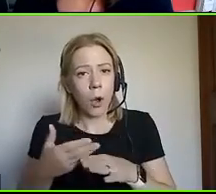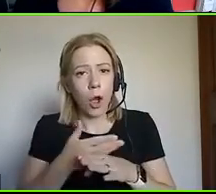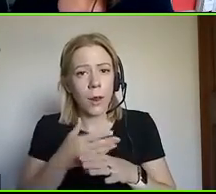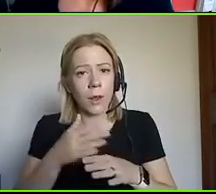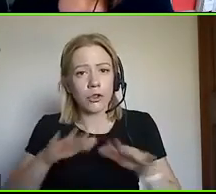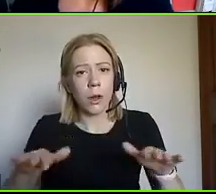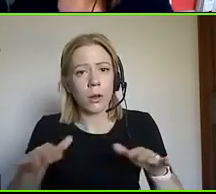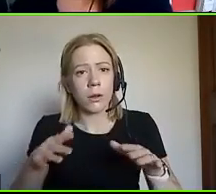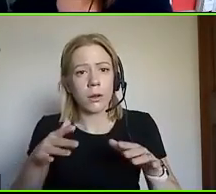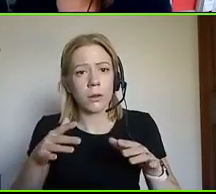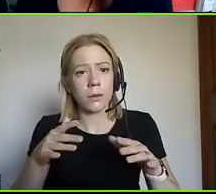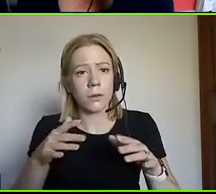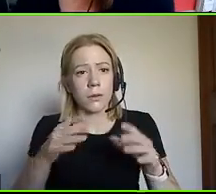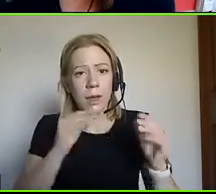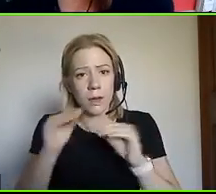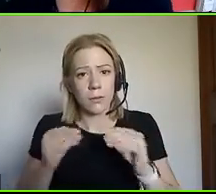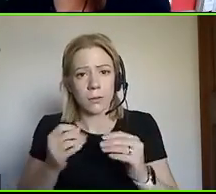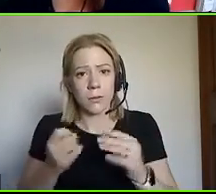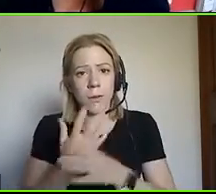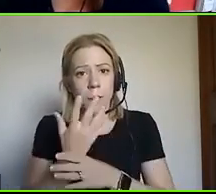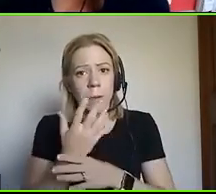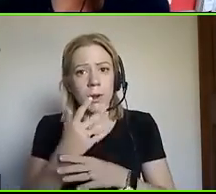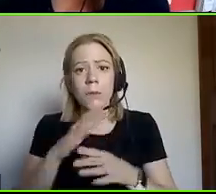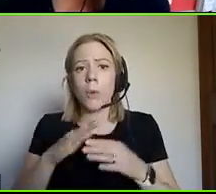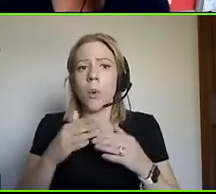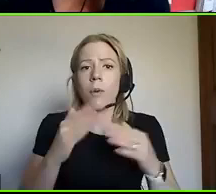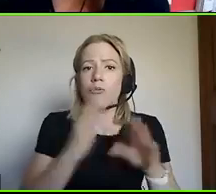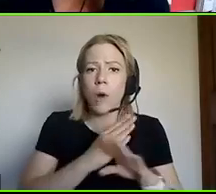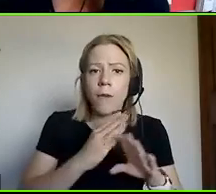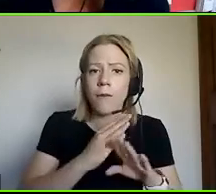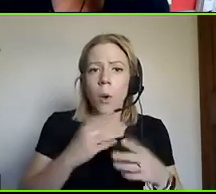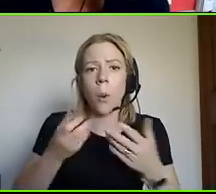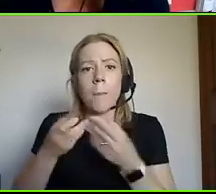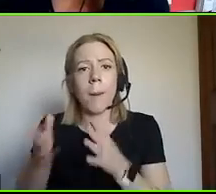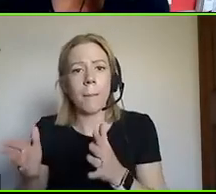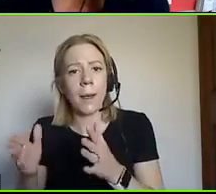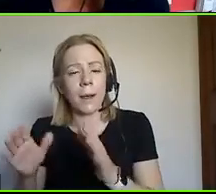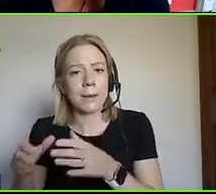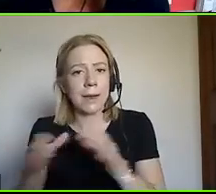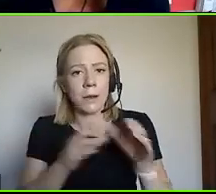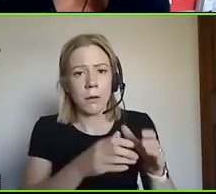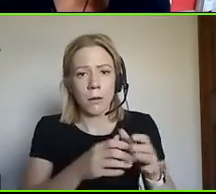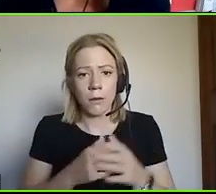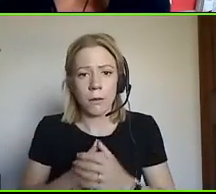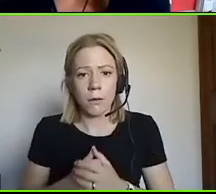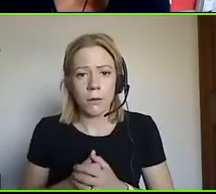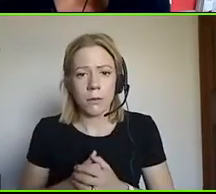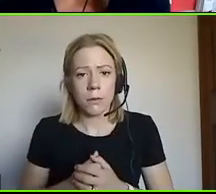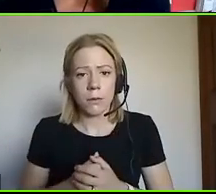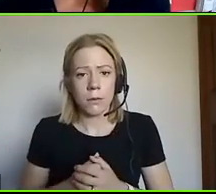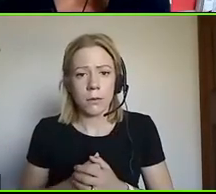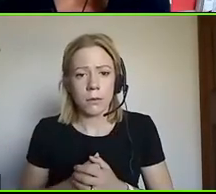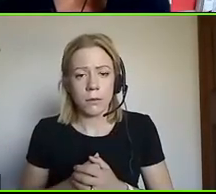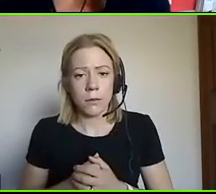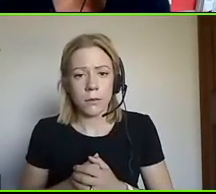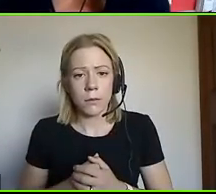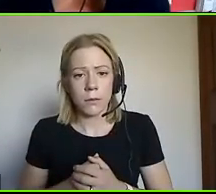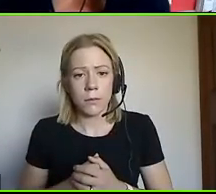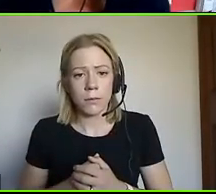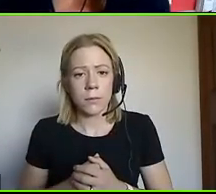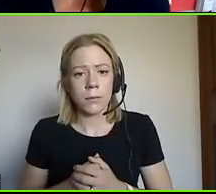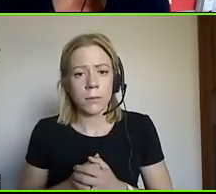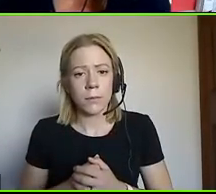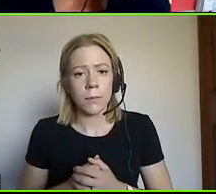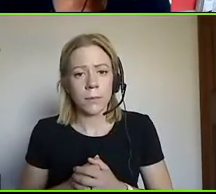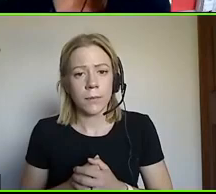by the private rather than the public sector? So I don't know if you want to come back to that, whether it's